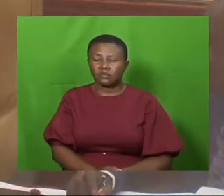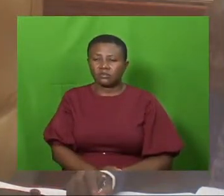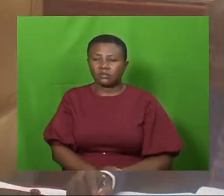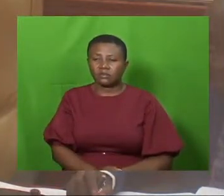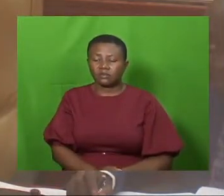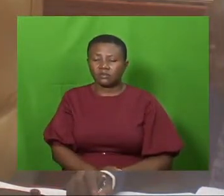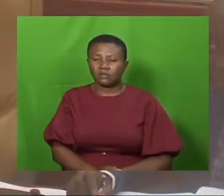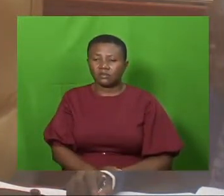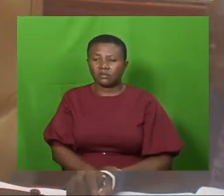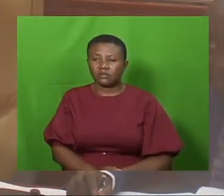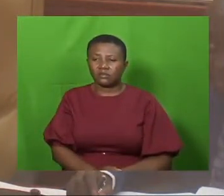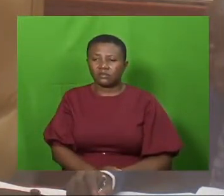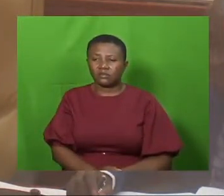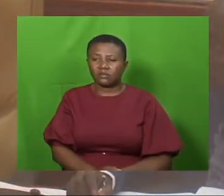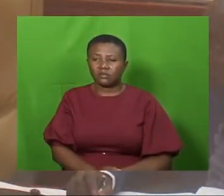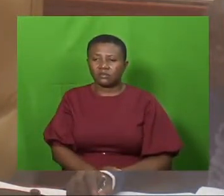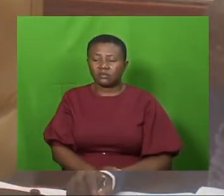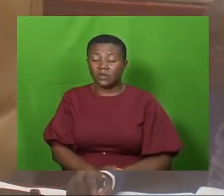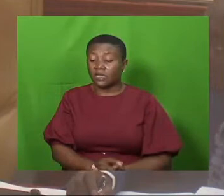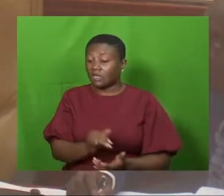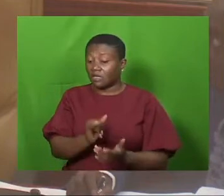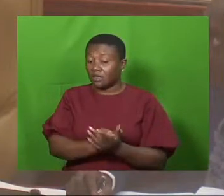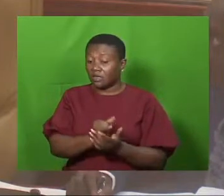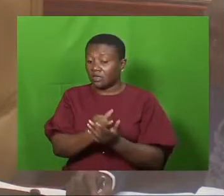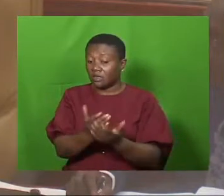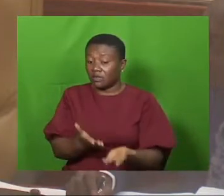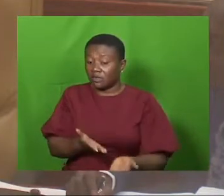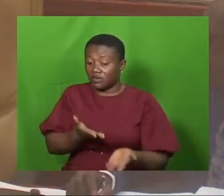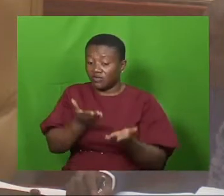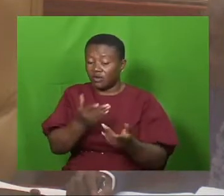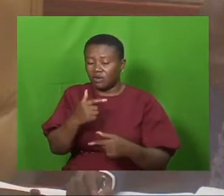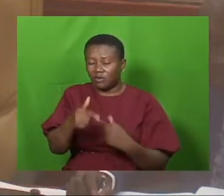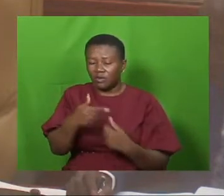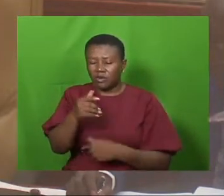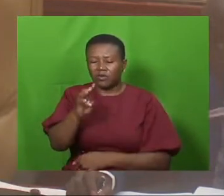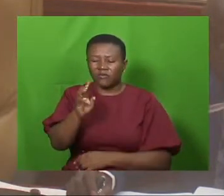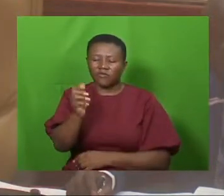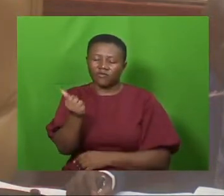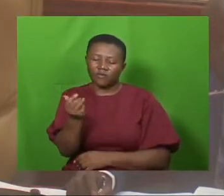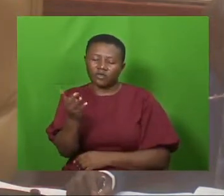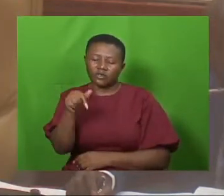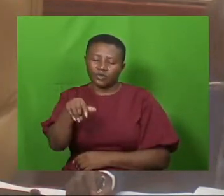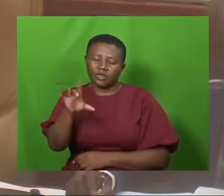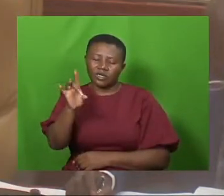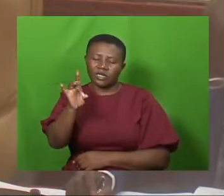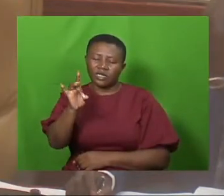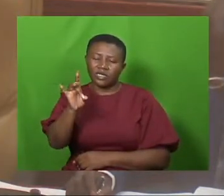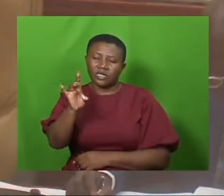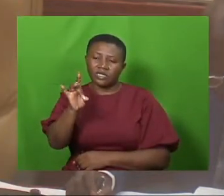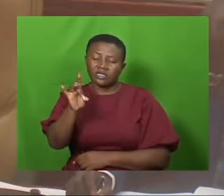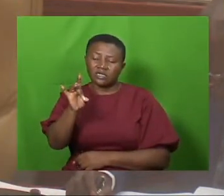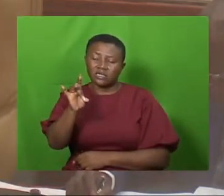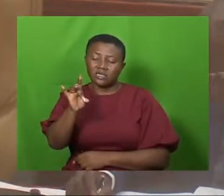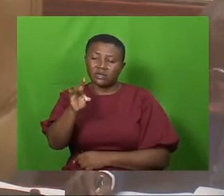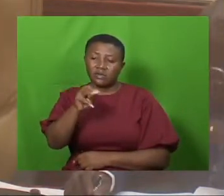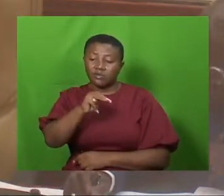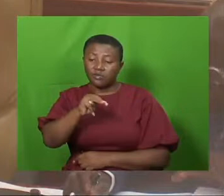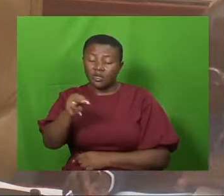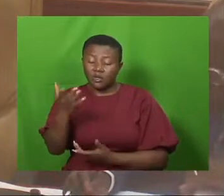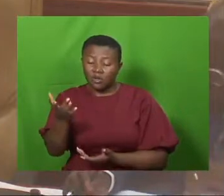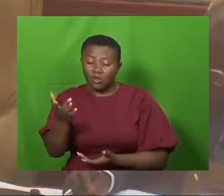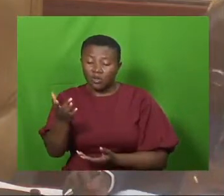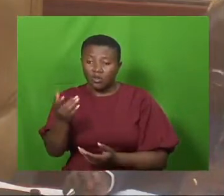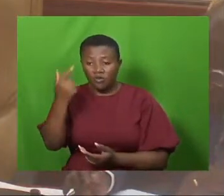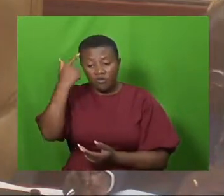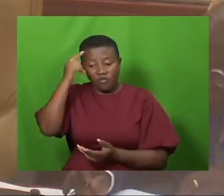initiative which has delivered some 14.8 million units of life-saving medicines, vaccines,